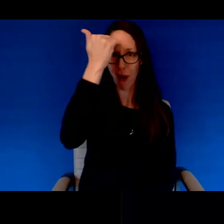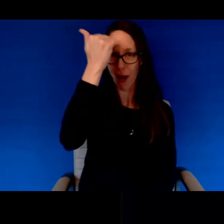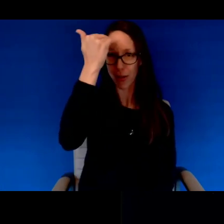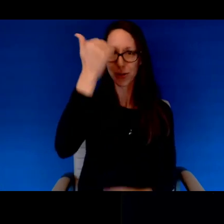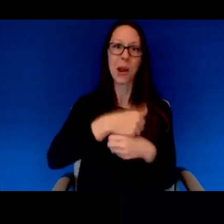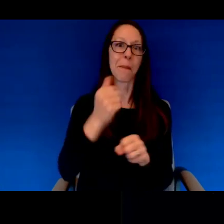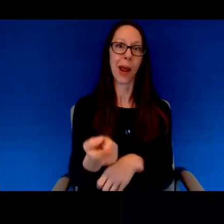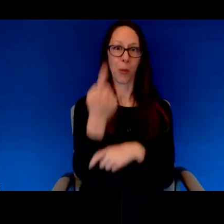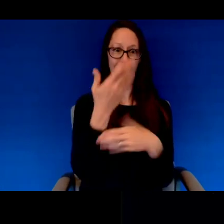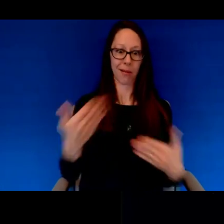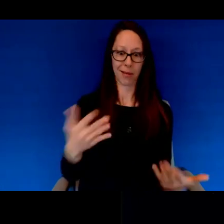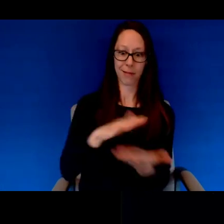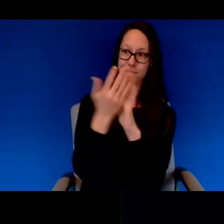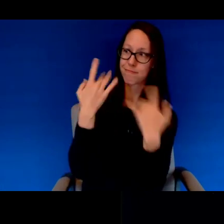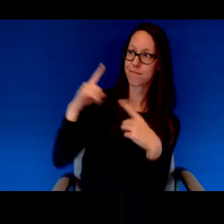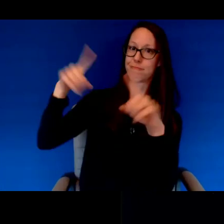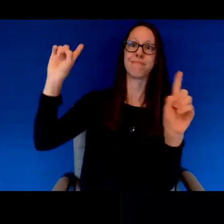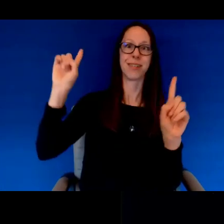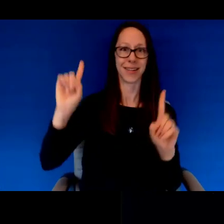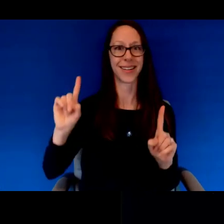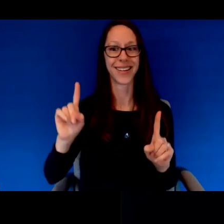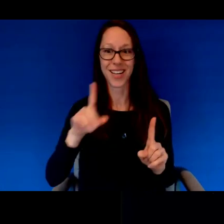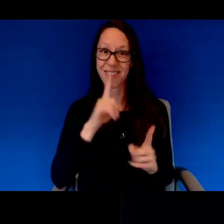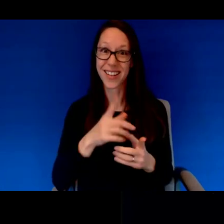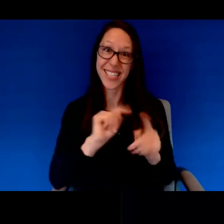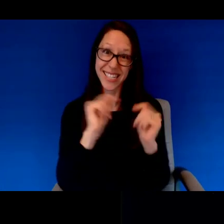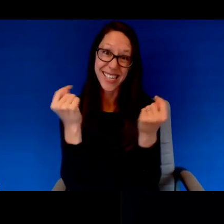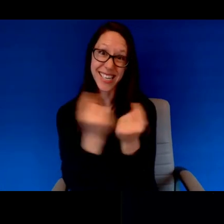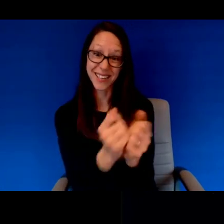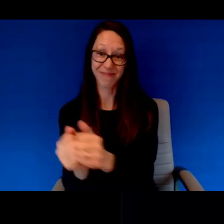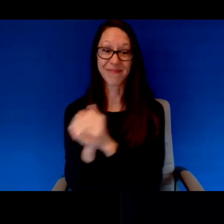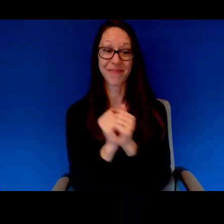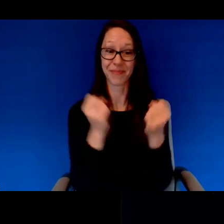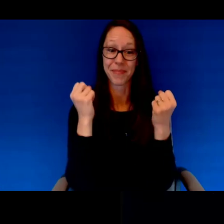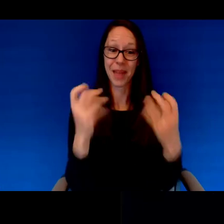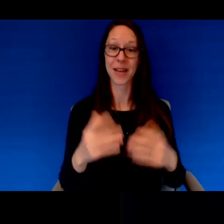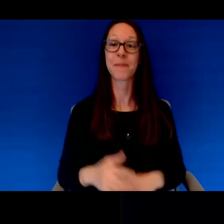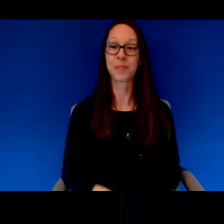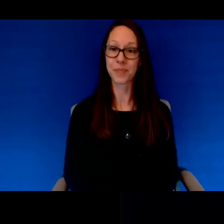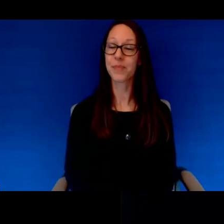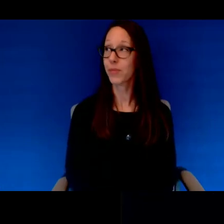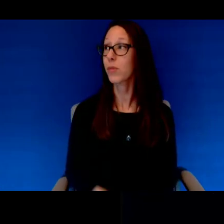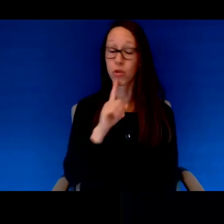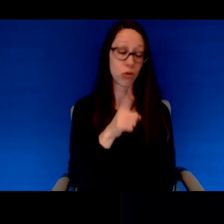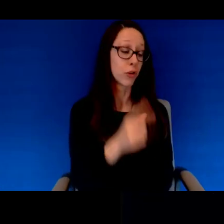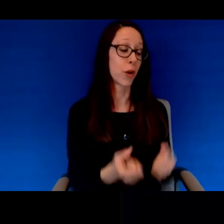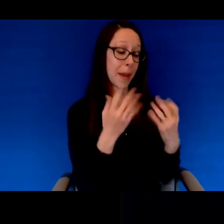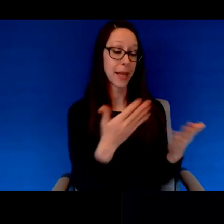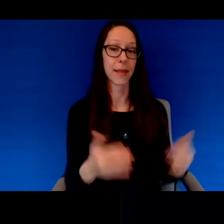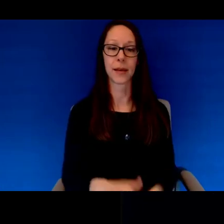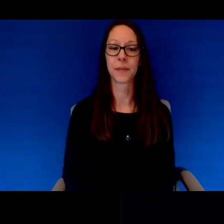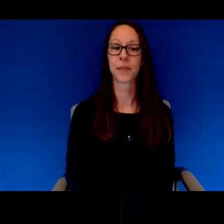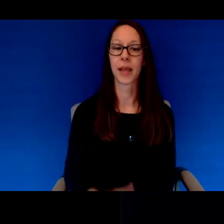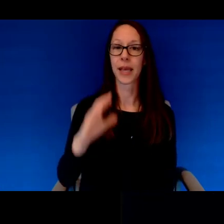one thing work. Yeah, It totally. takes, it takes a team, yeah. Really does take a team for doing most things. All right. K Slack wants to